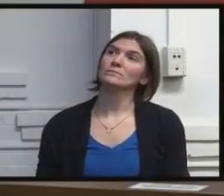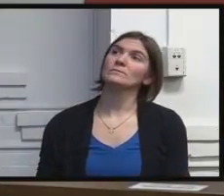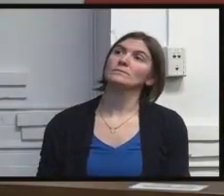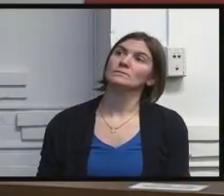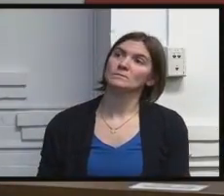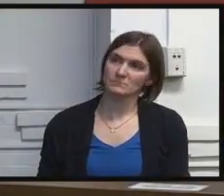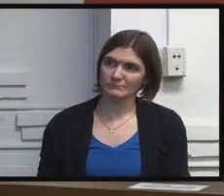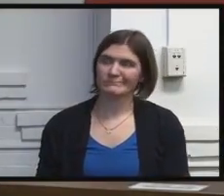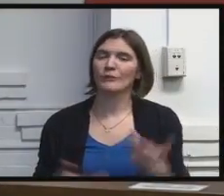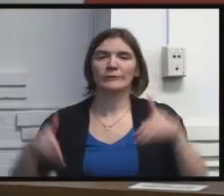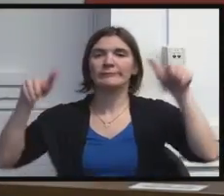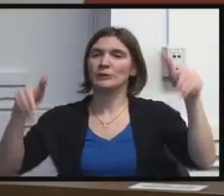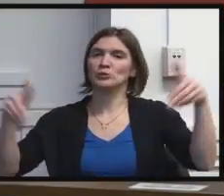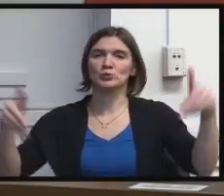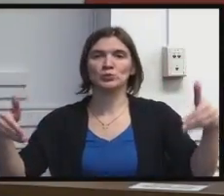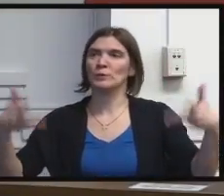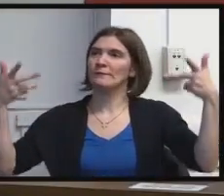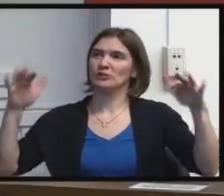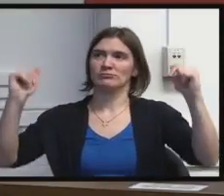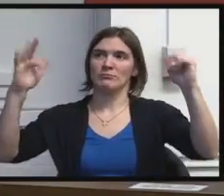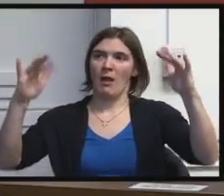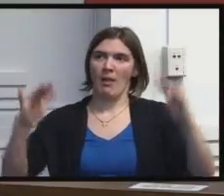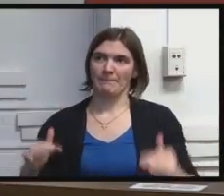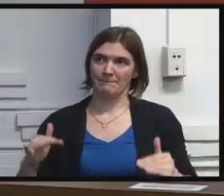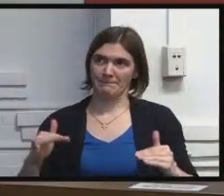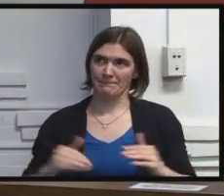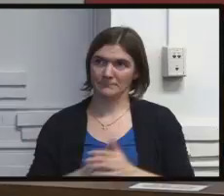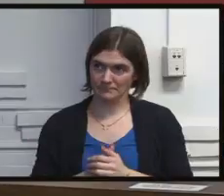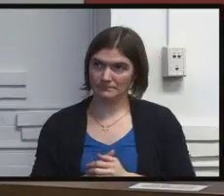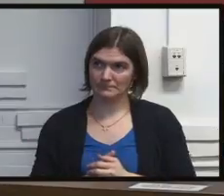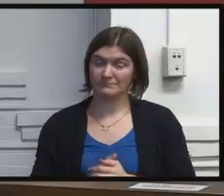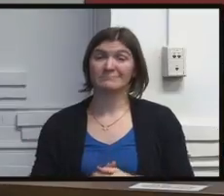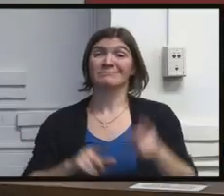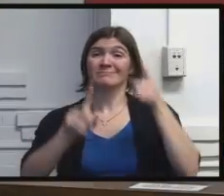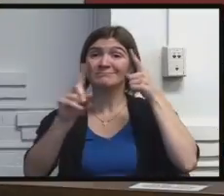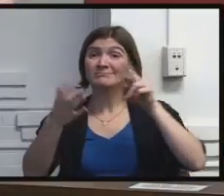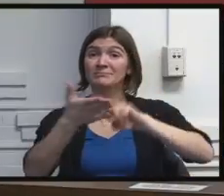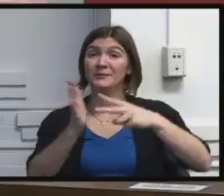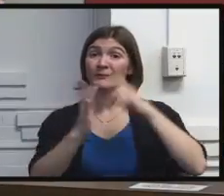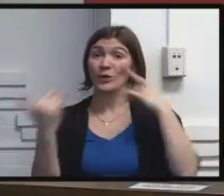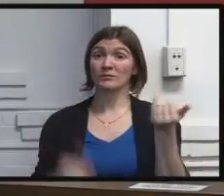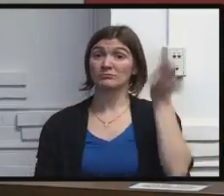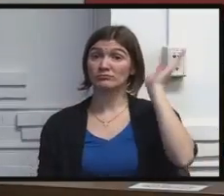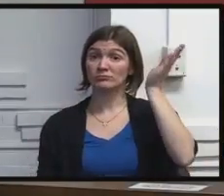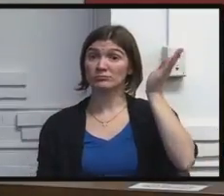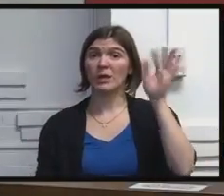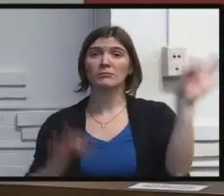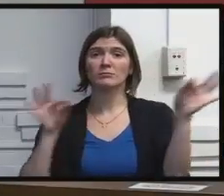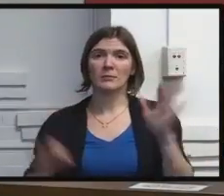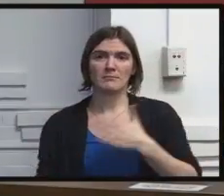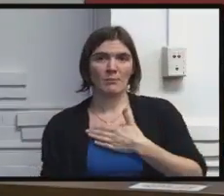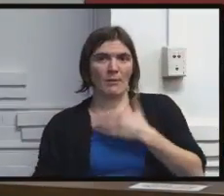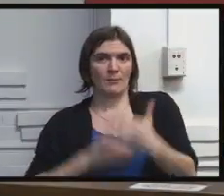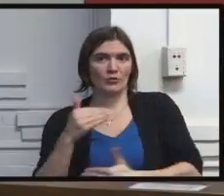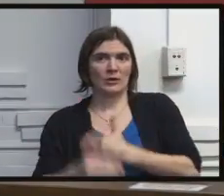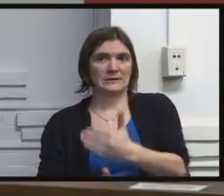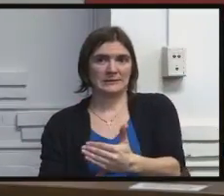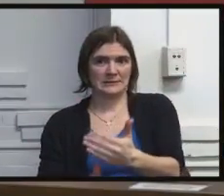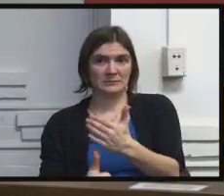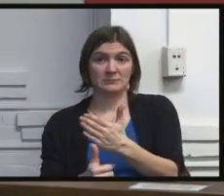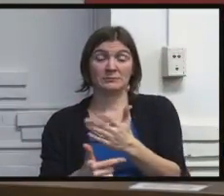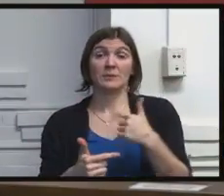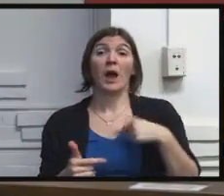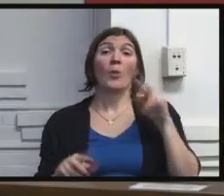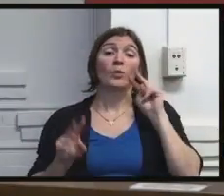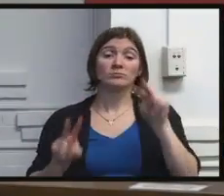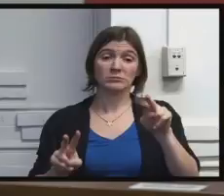So we sort of did introductions already. So the purpose of the meeting really is to provide an overview of our process. We're going to tell you what we